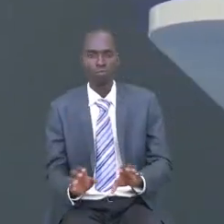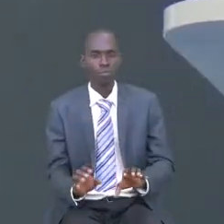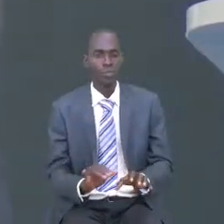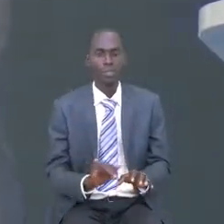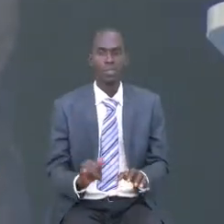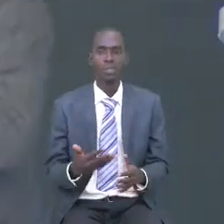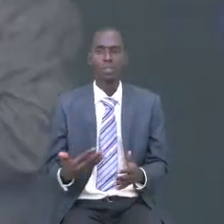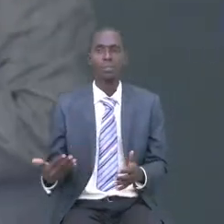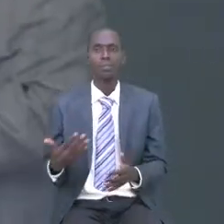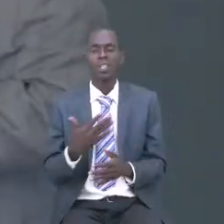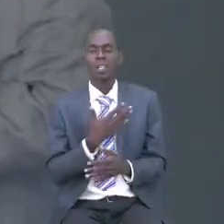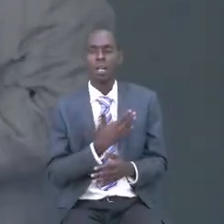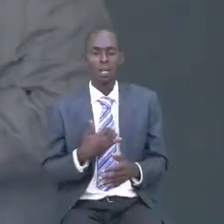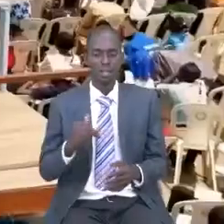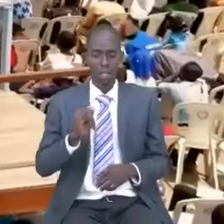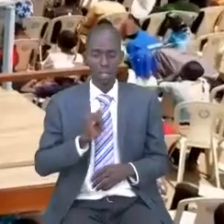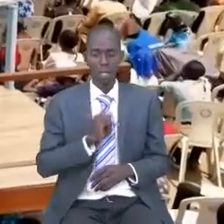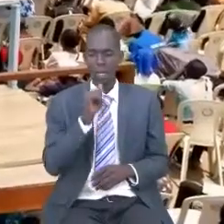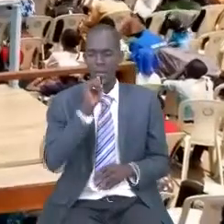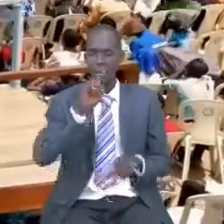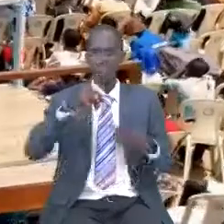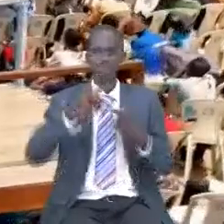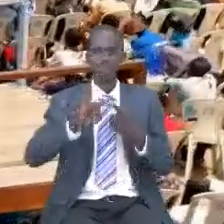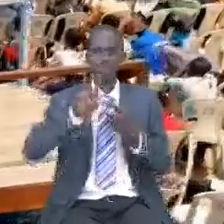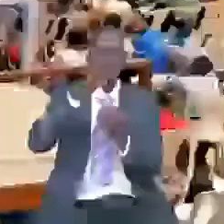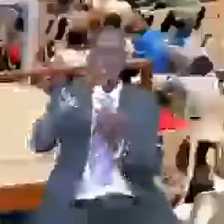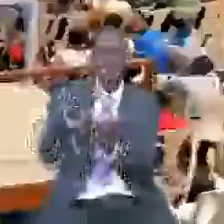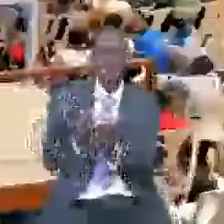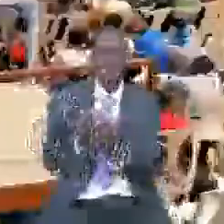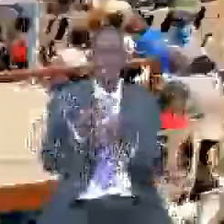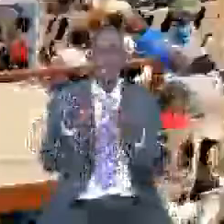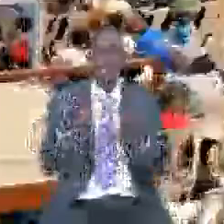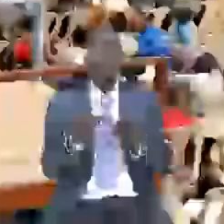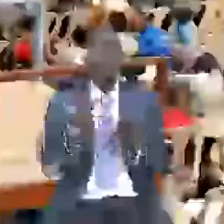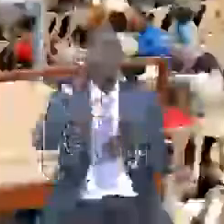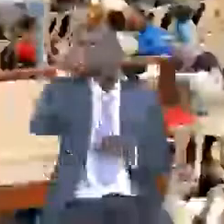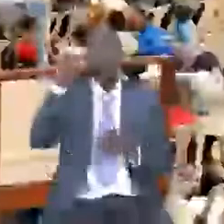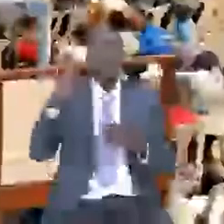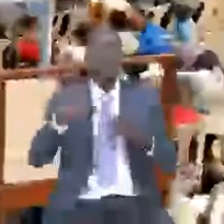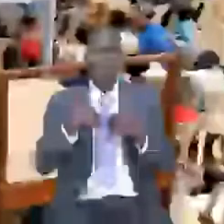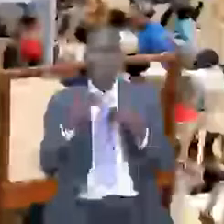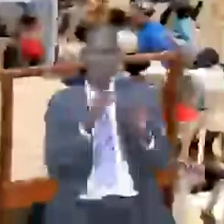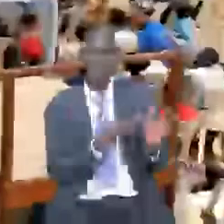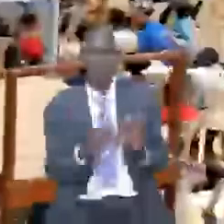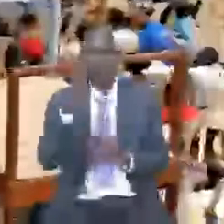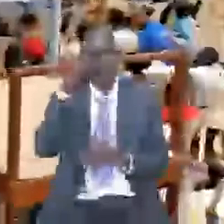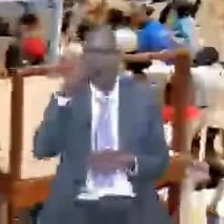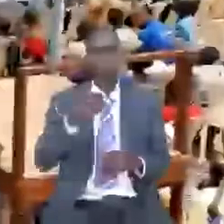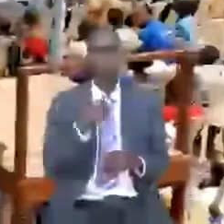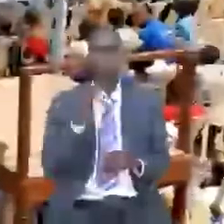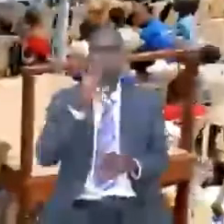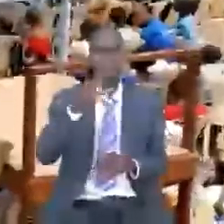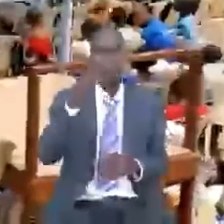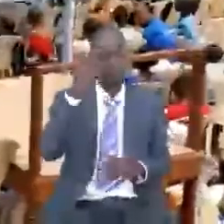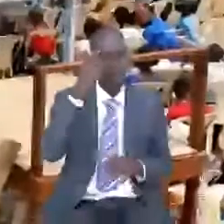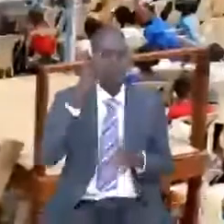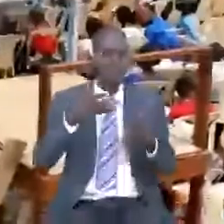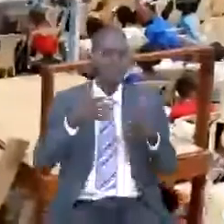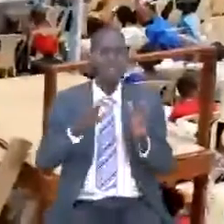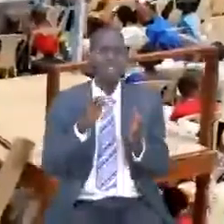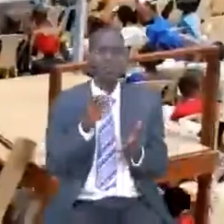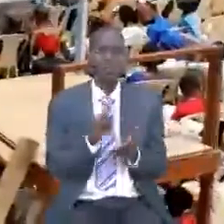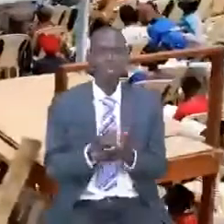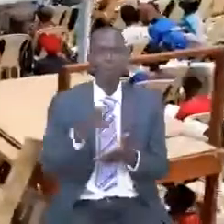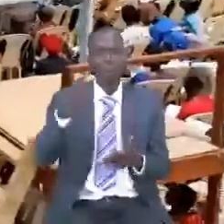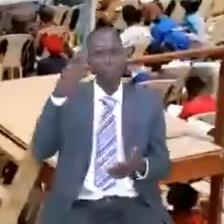to reach the place he has ordained for me. Your mind said, let that mind